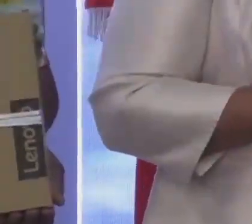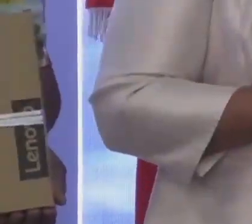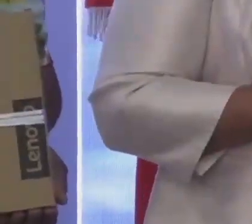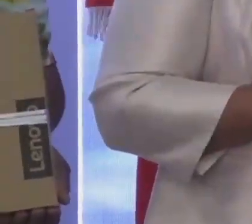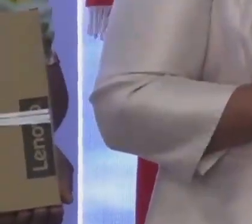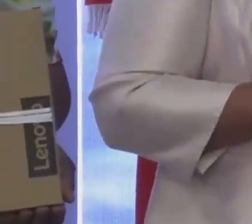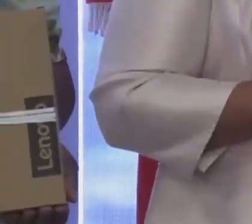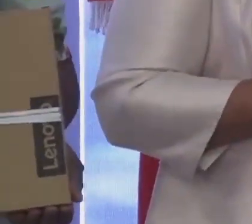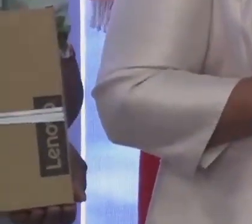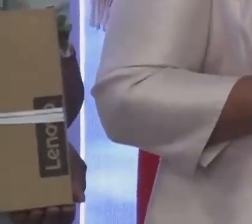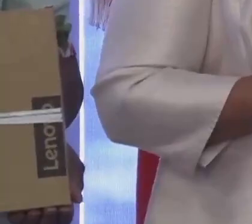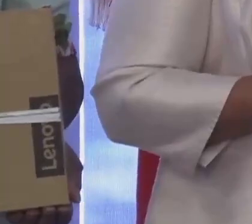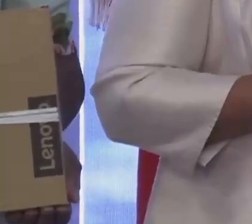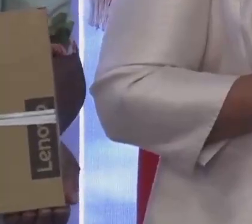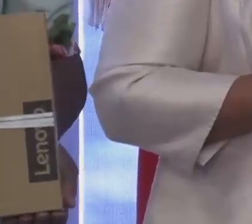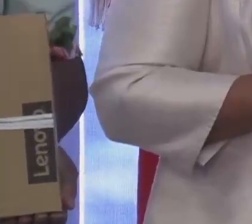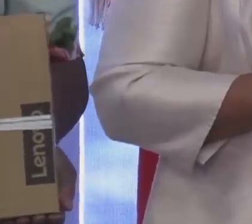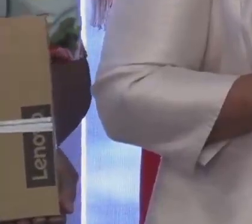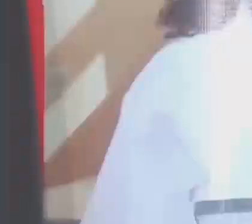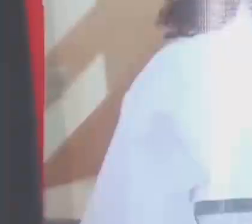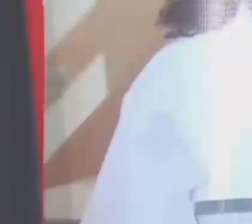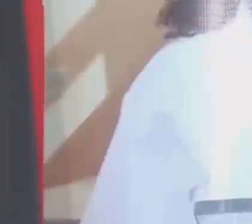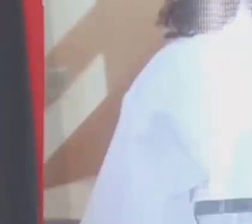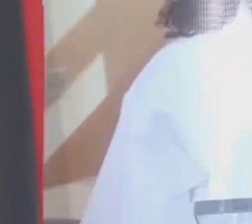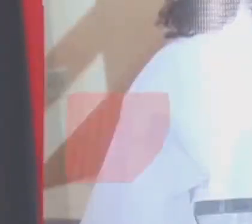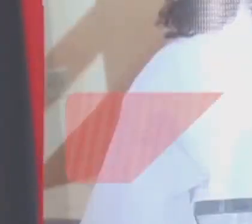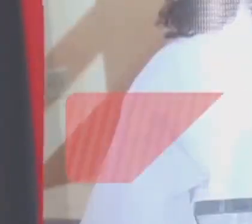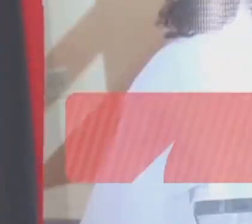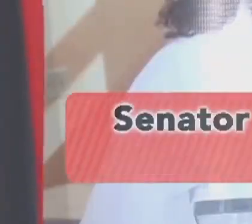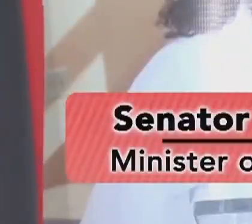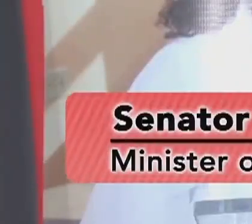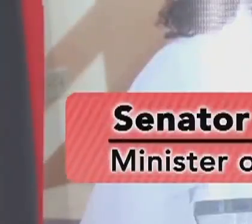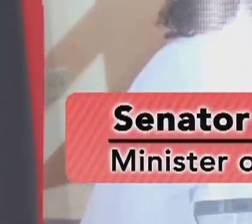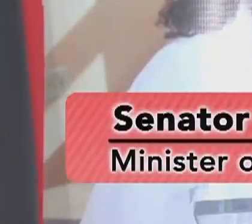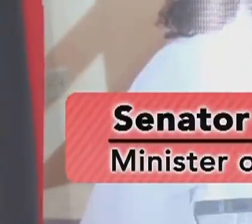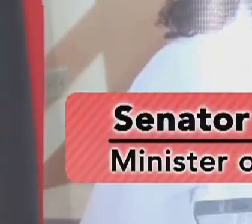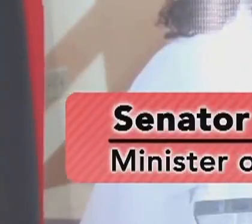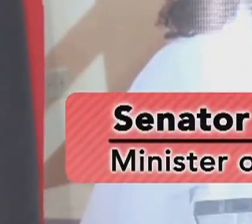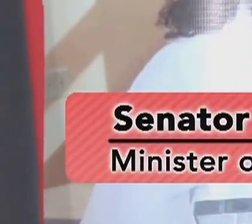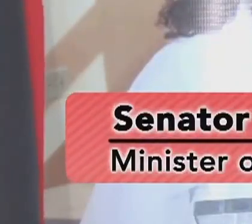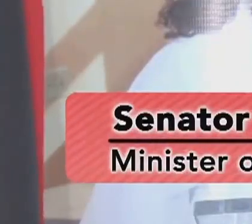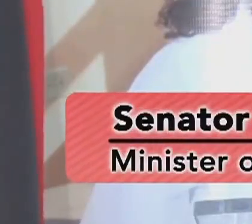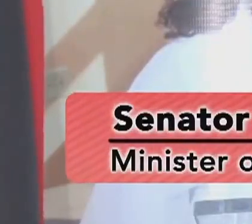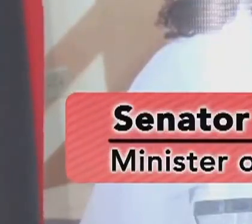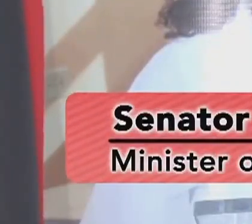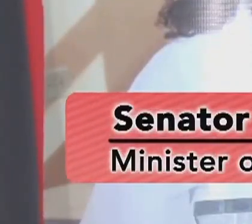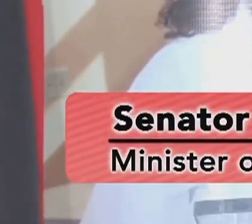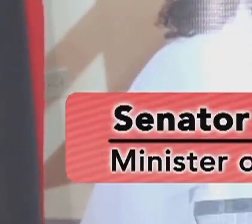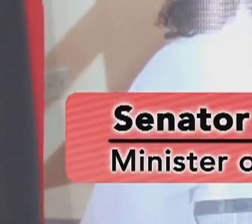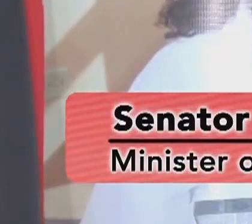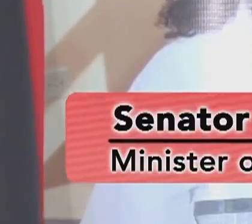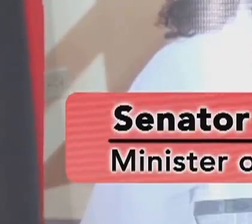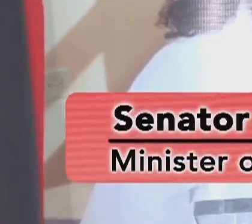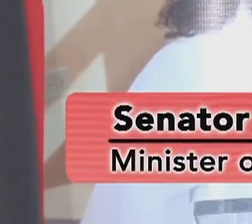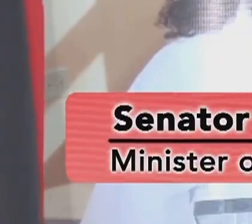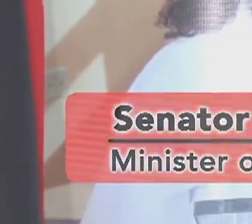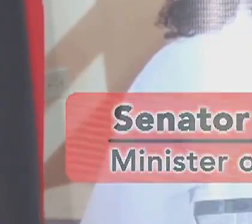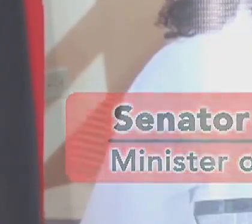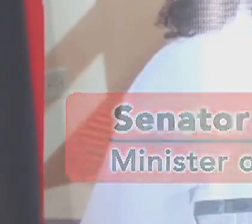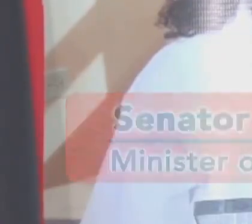and Digital Transformation, explained their role. There are all sorts of opportunities that